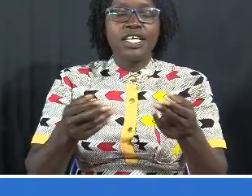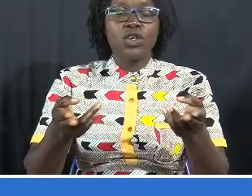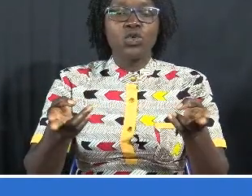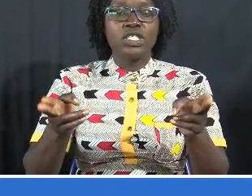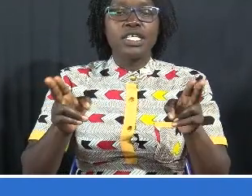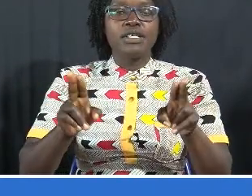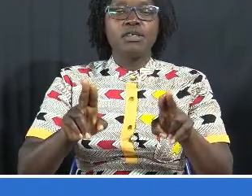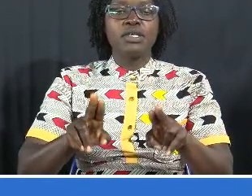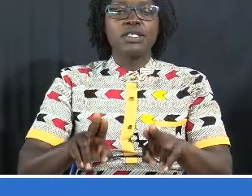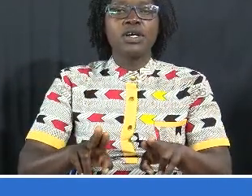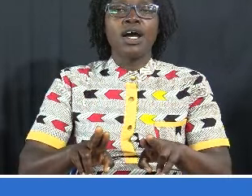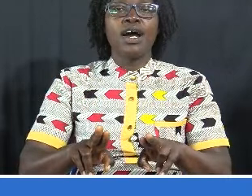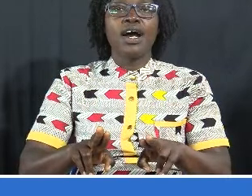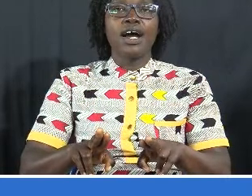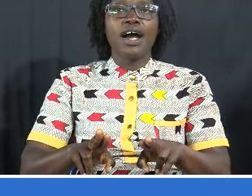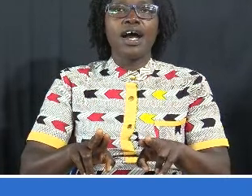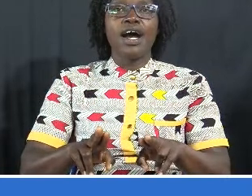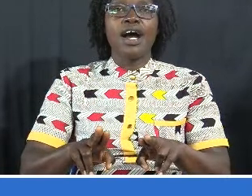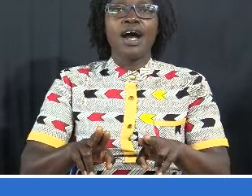zinazidi kutimika.